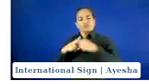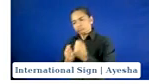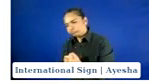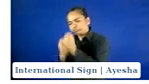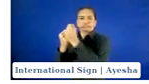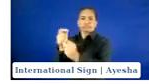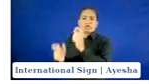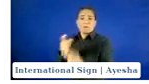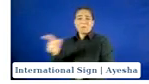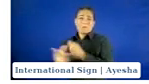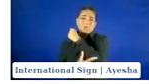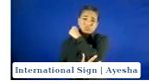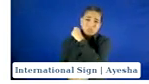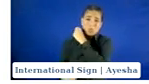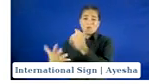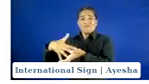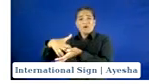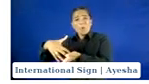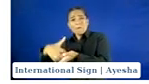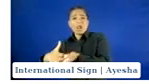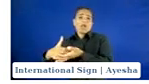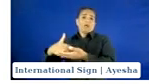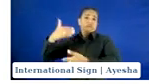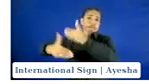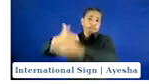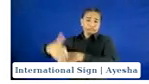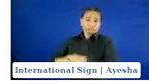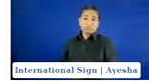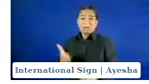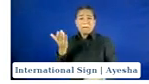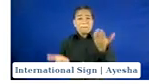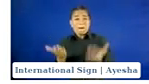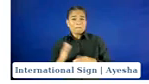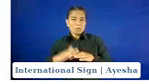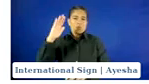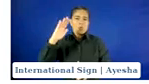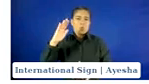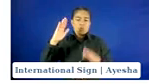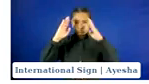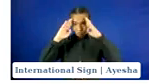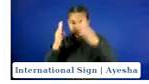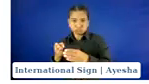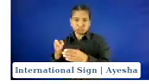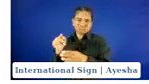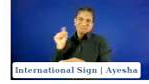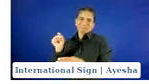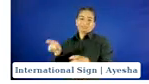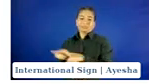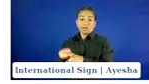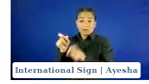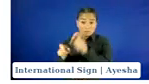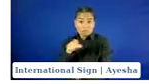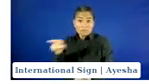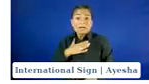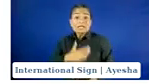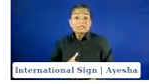schemes, which are sometimes not catered to the needs of the workers in the informal